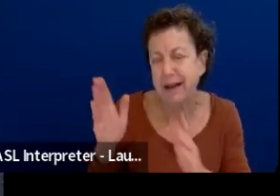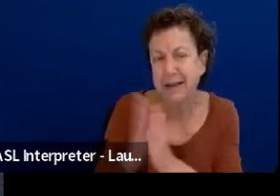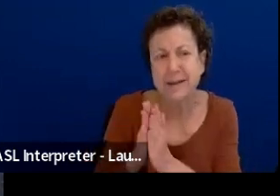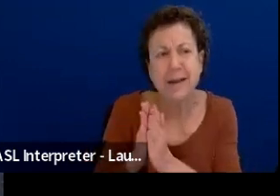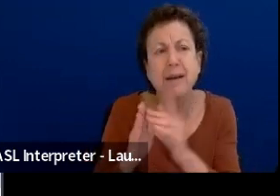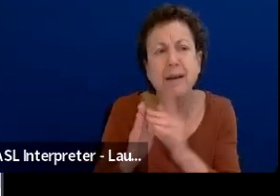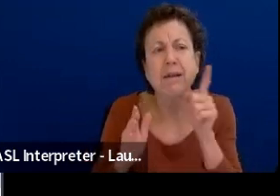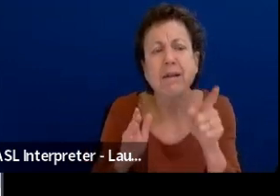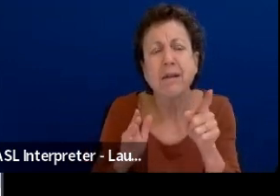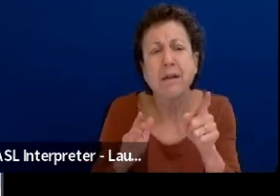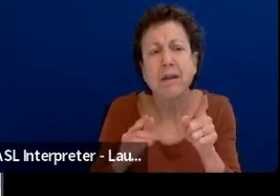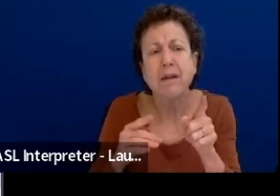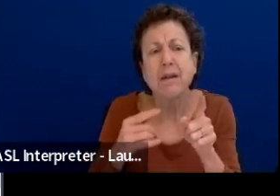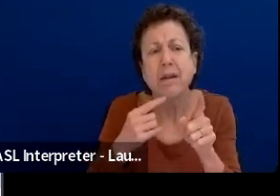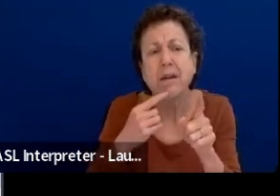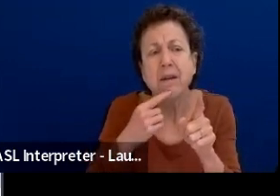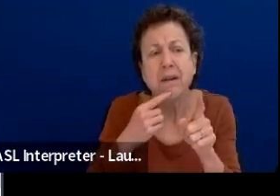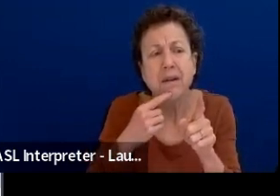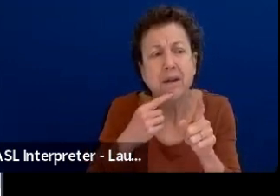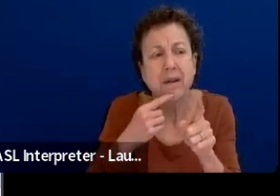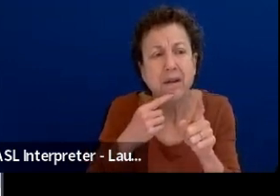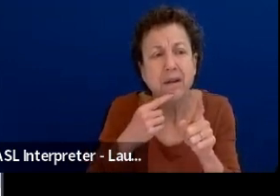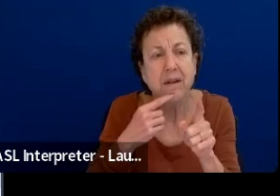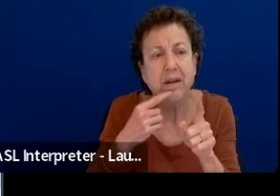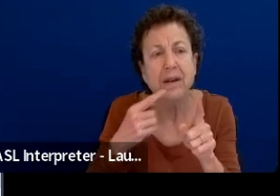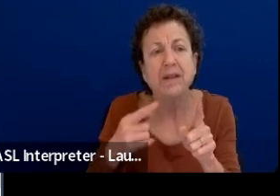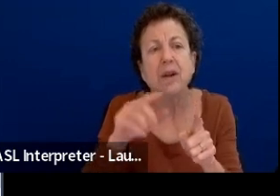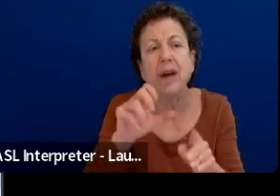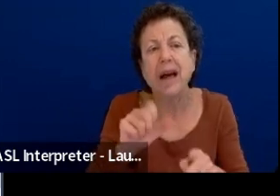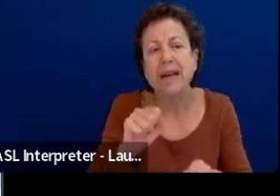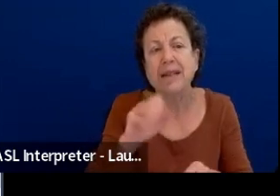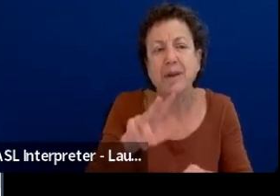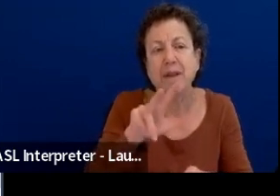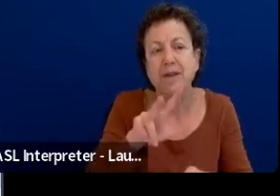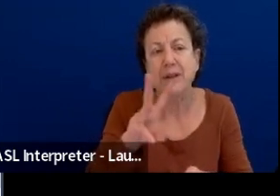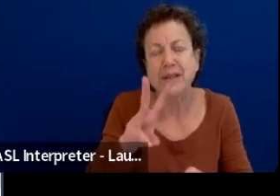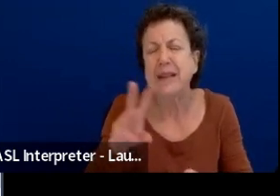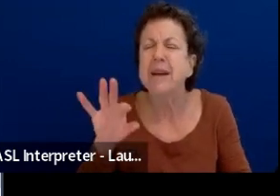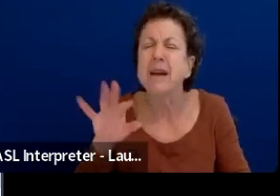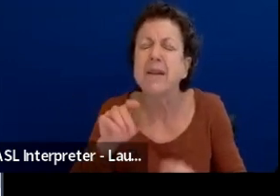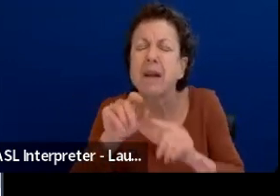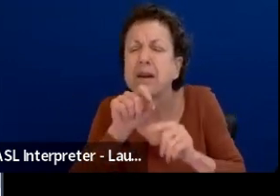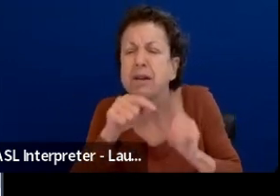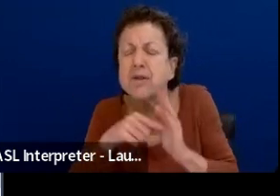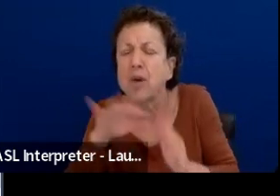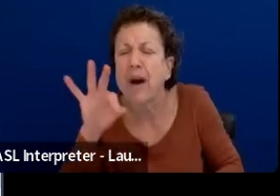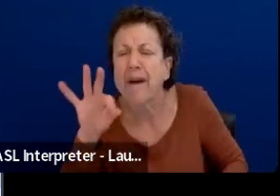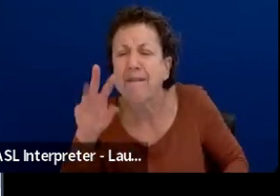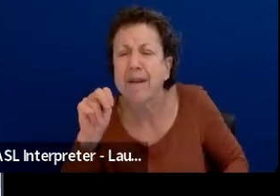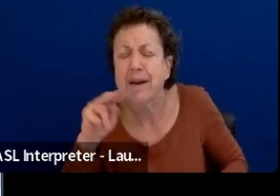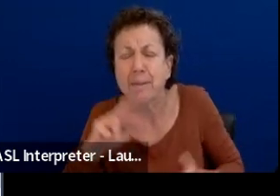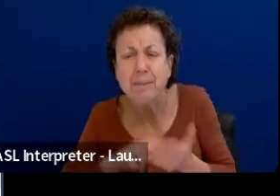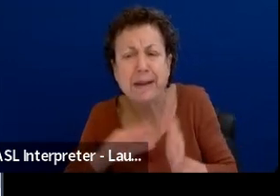title, Senate Bill 36, what Yep. does the initials FN indicate?